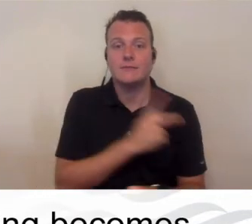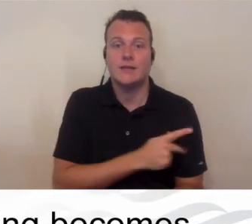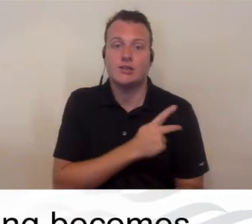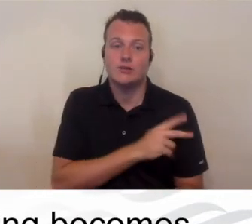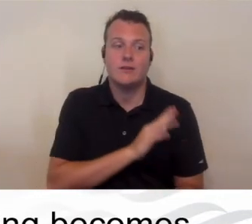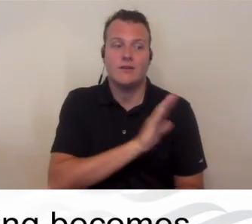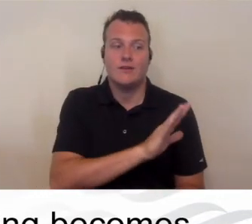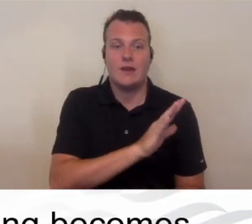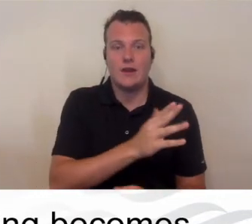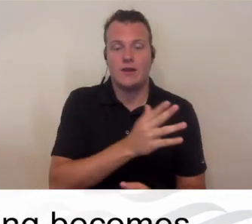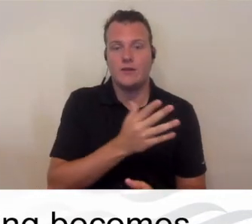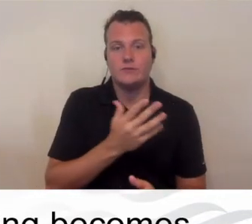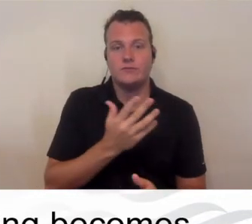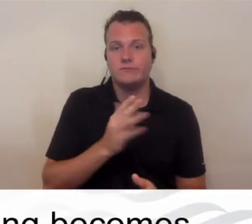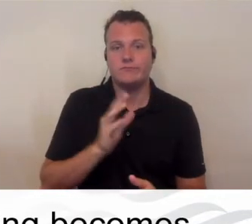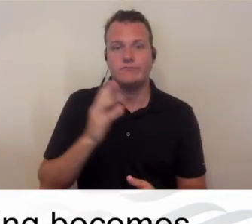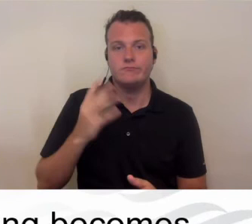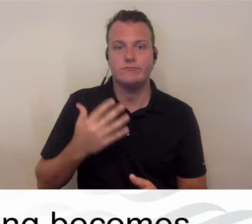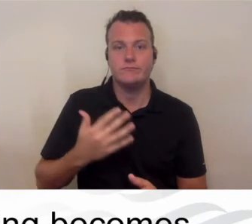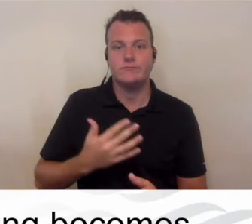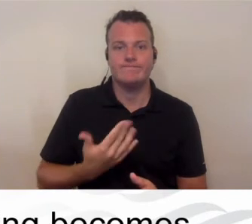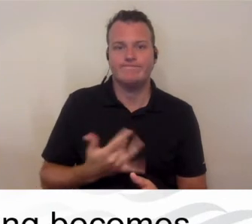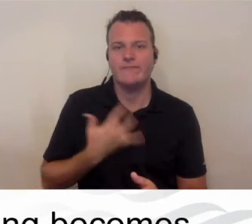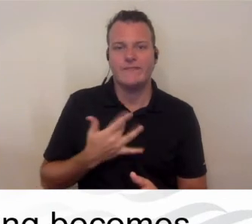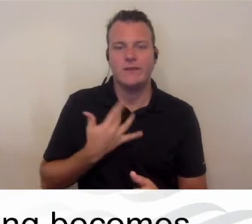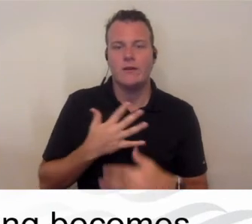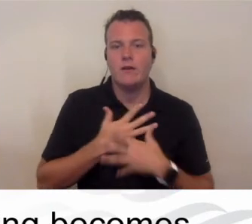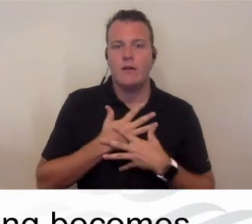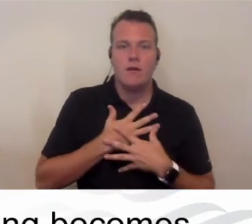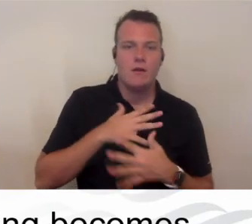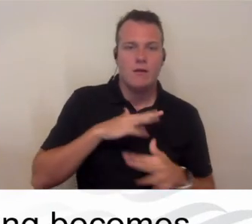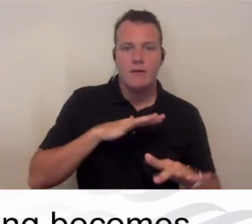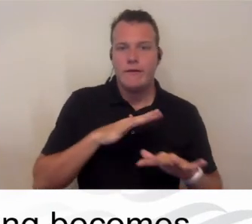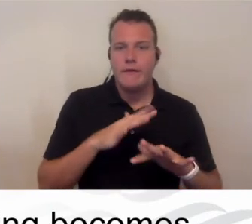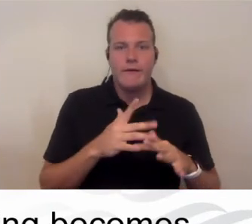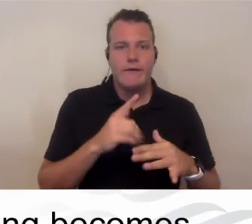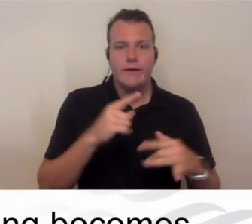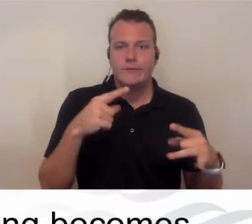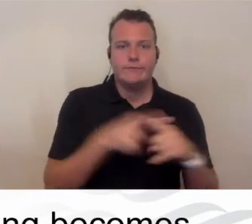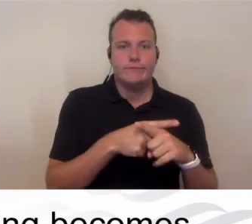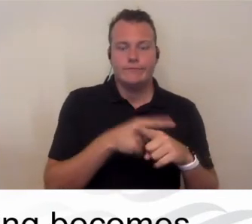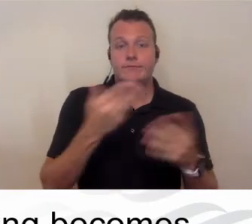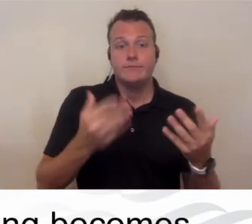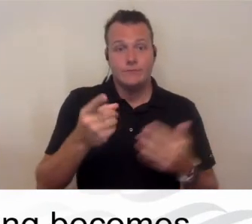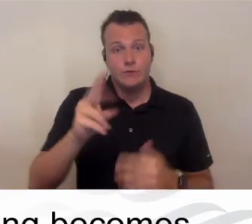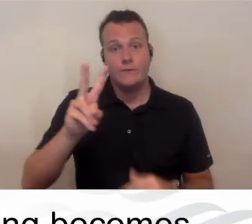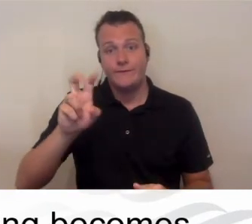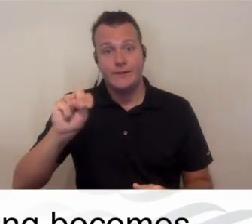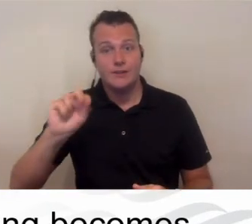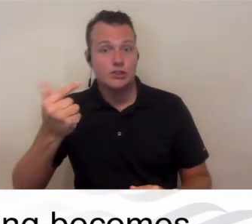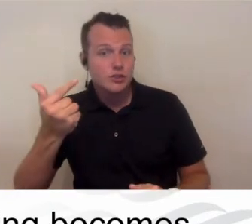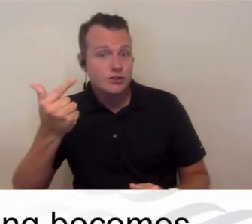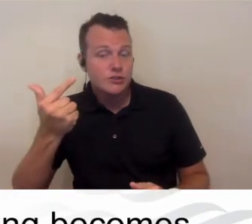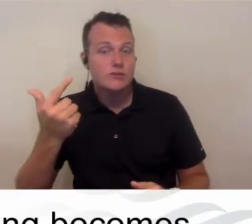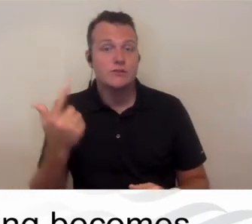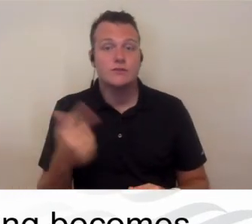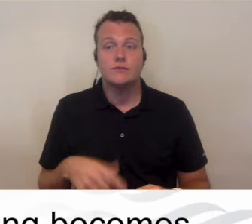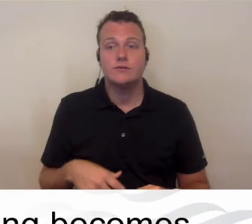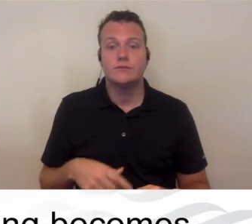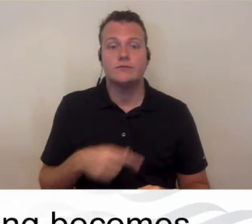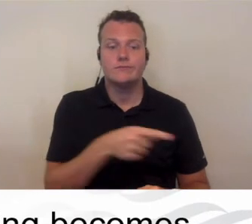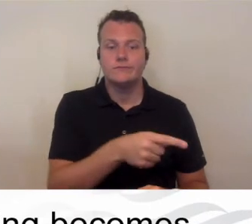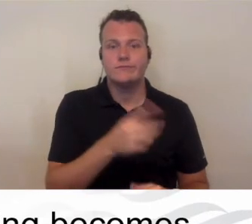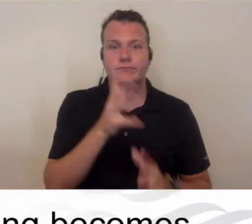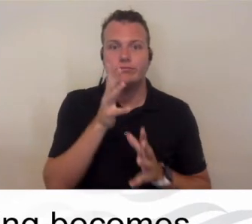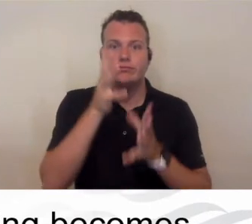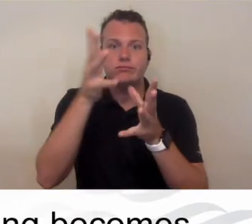for a test and they just become ill, or you're doing a VNG and the patient decides to lose their lunch, then